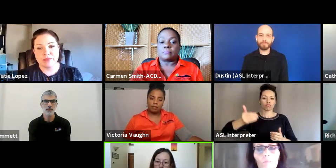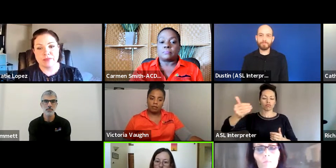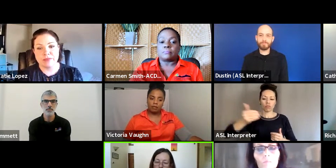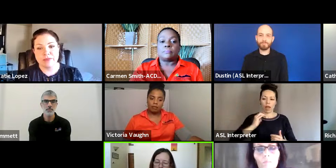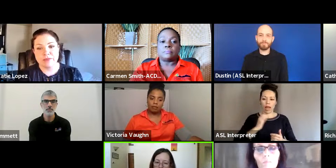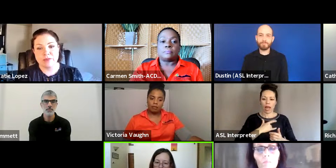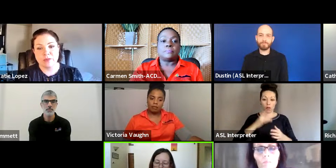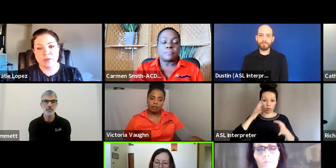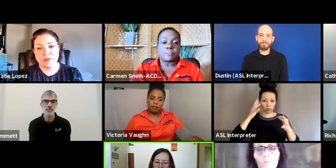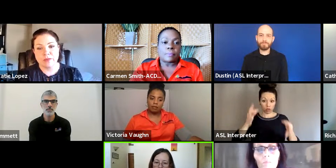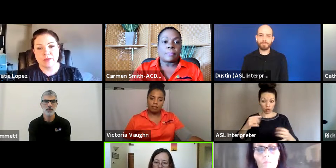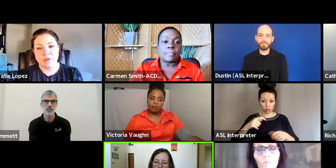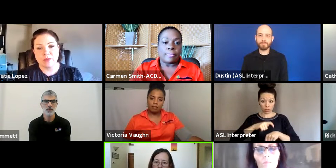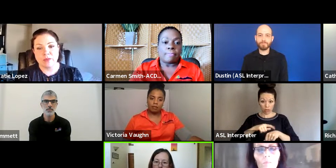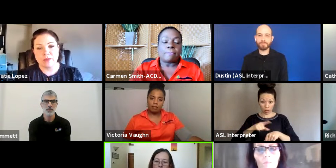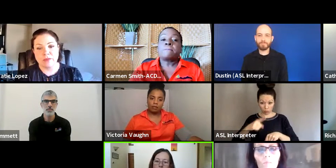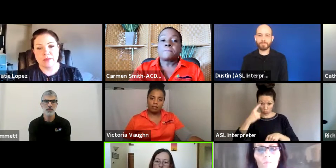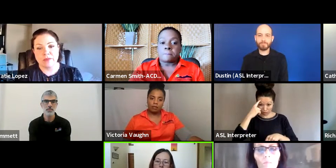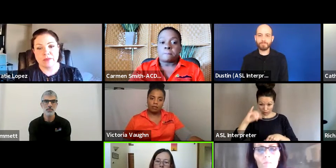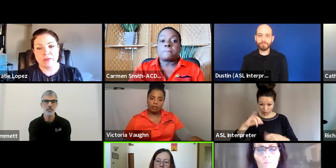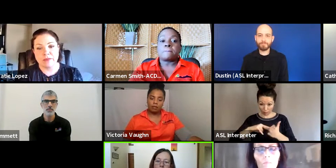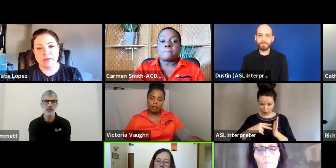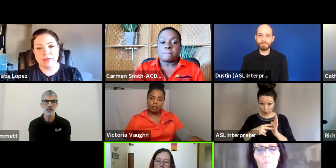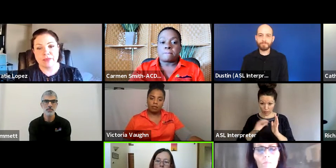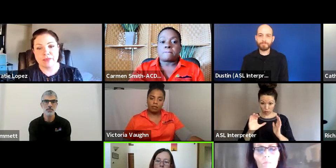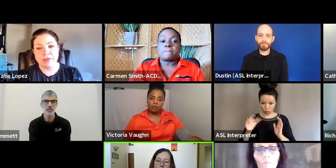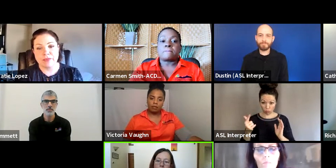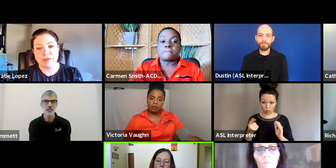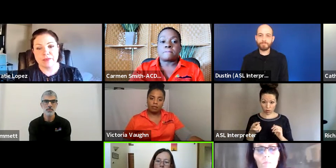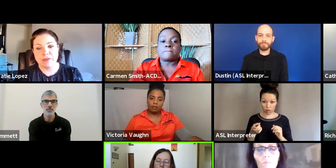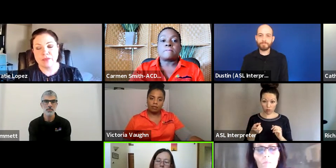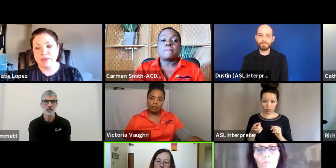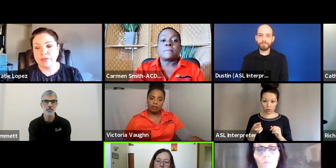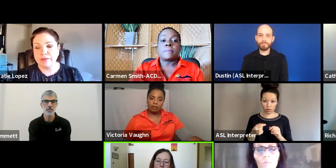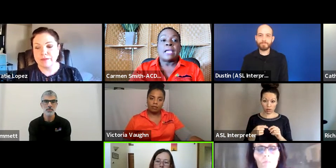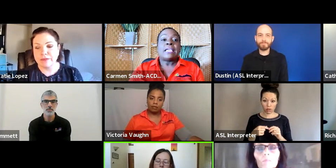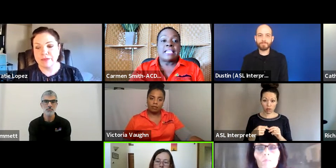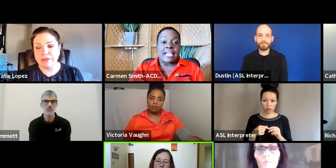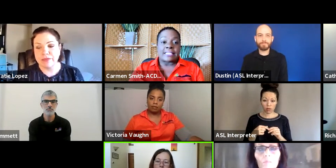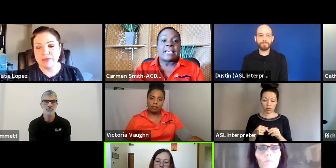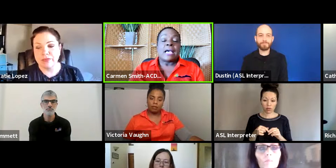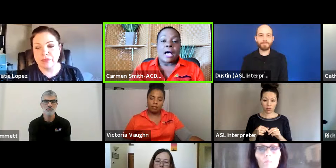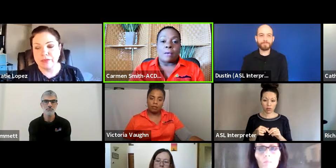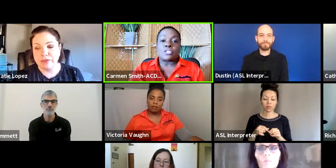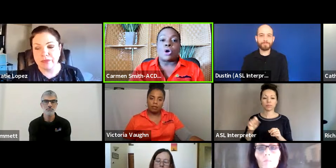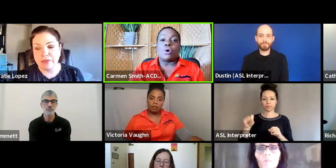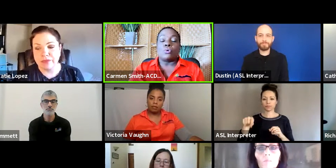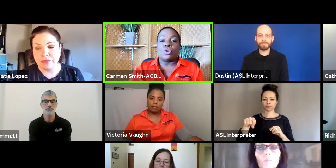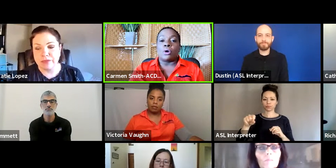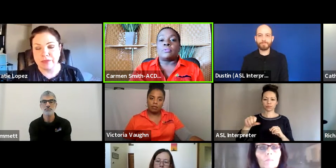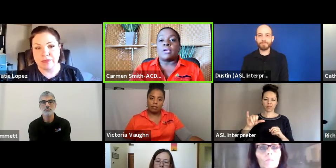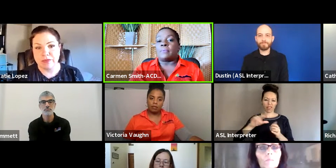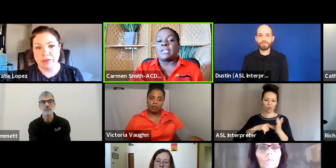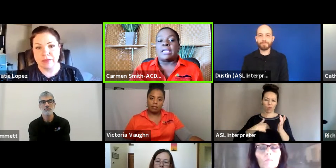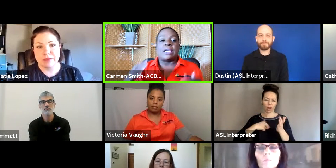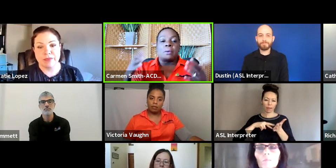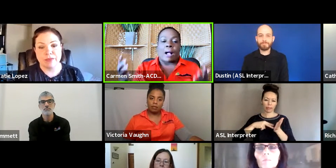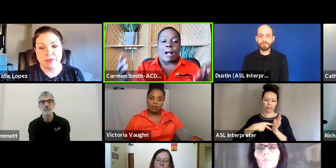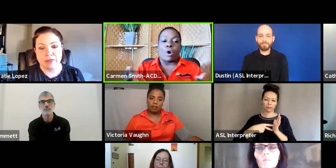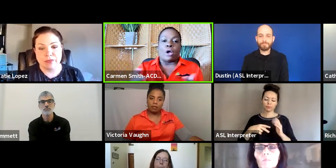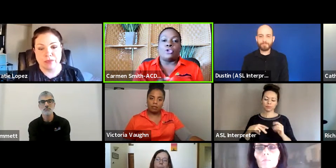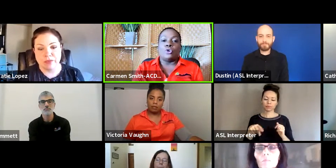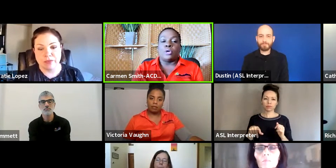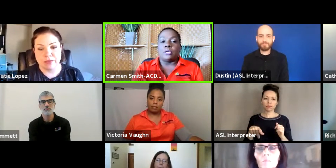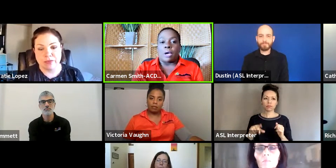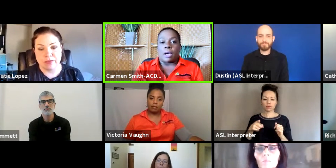that the kind of thing that you're thinking about? Okay. Yes. So you're